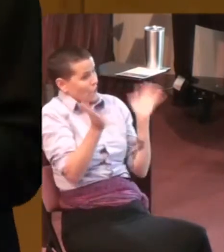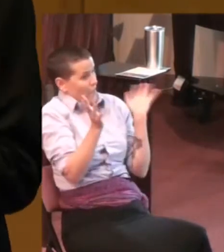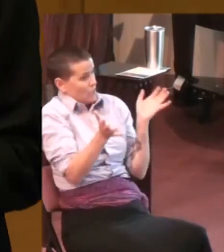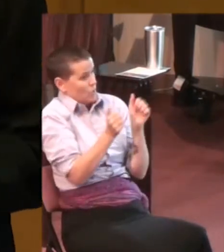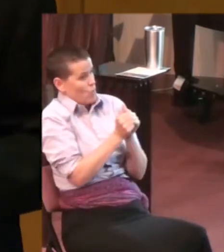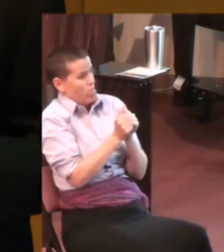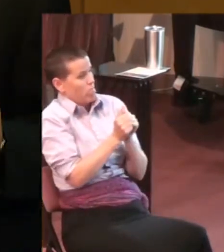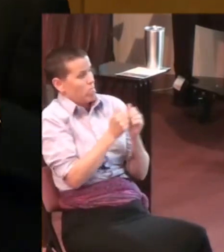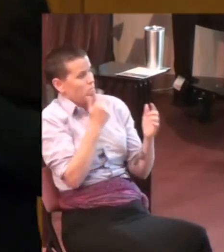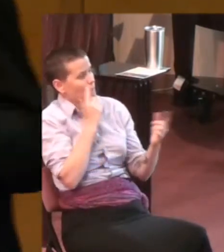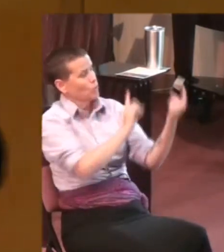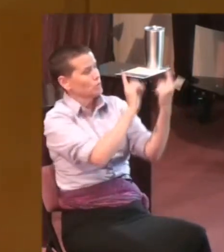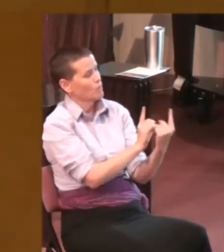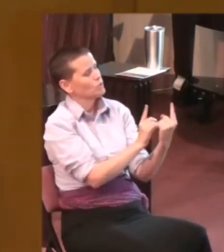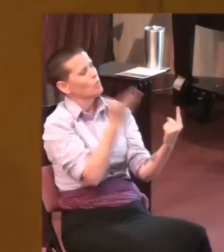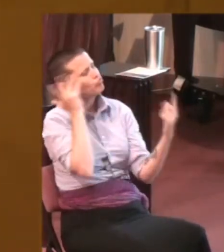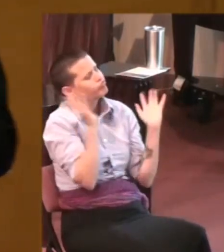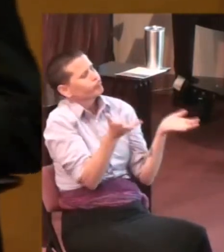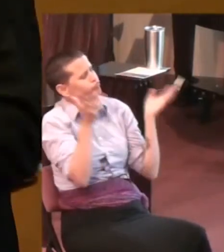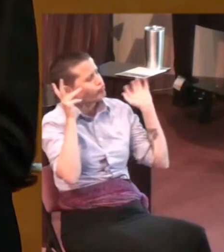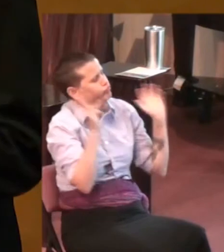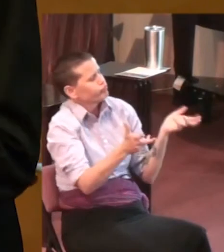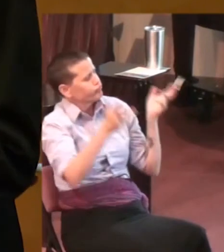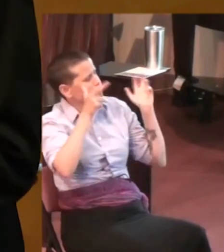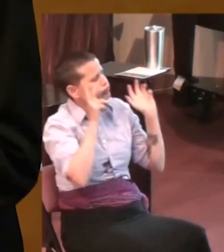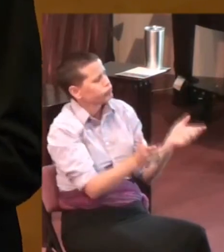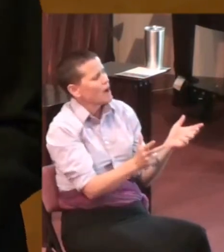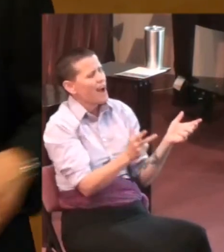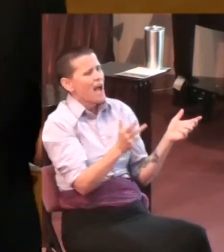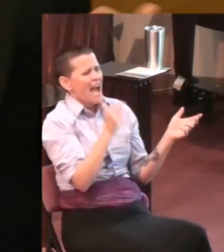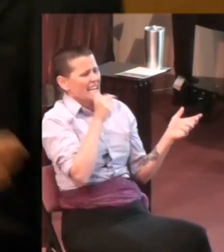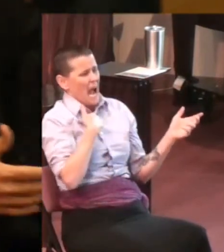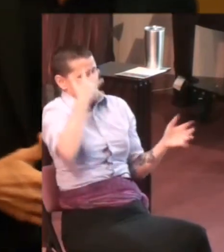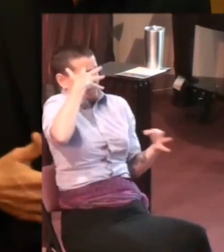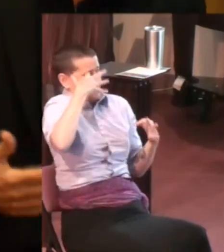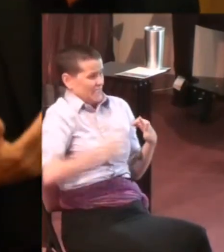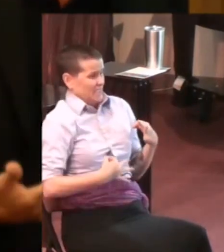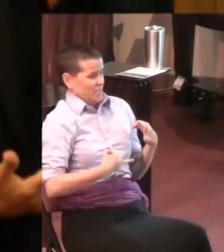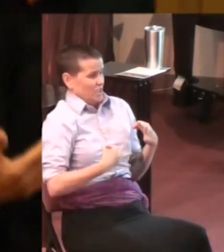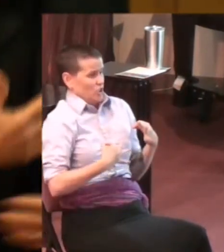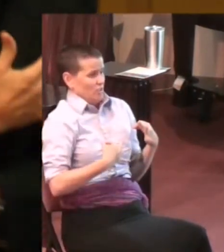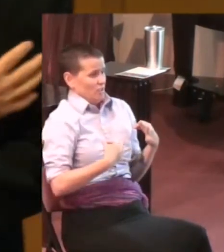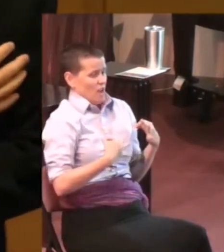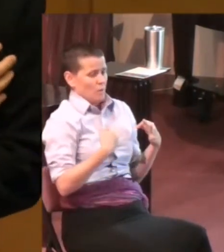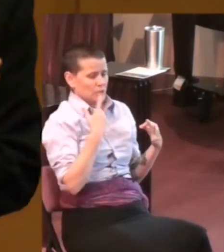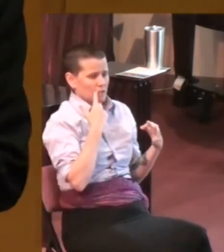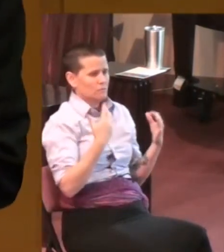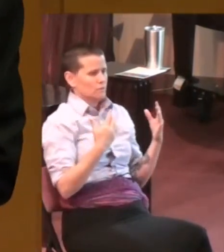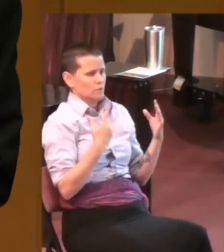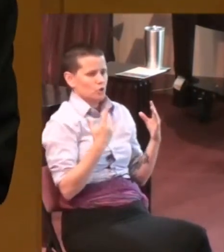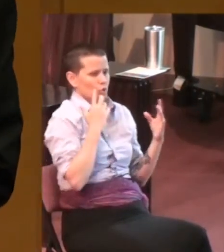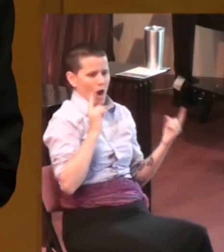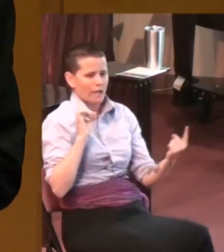was a dissonance because I knew I needed to break off this conversation and greet a sister